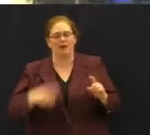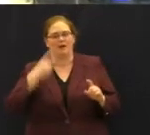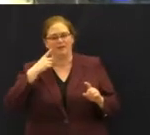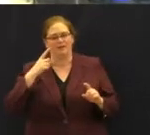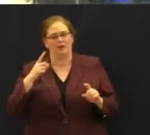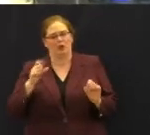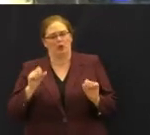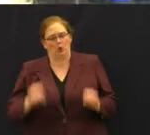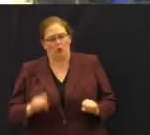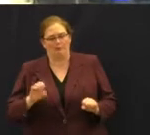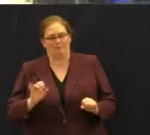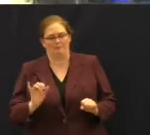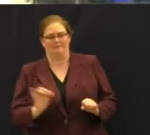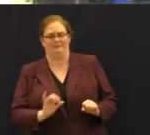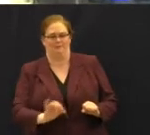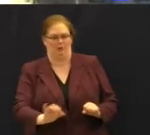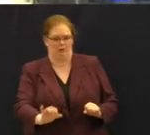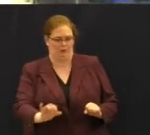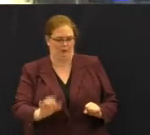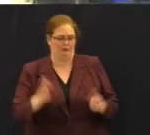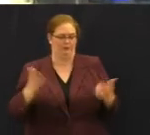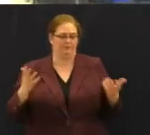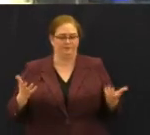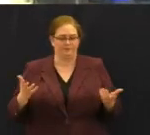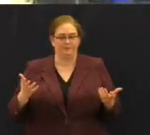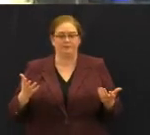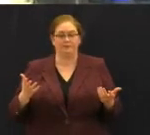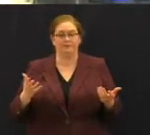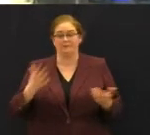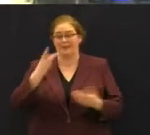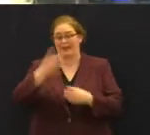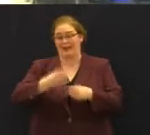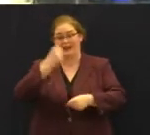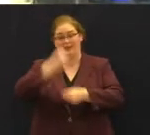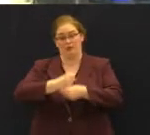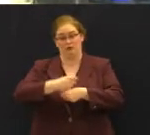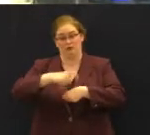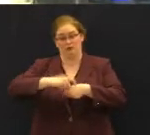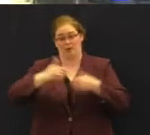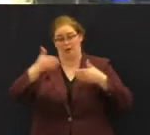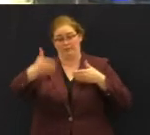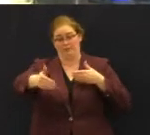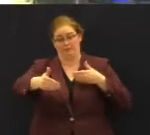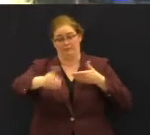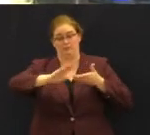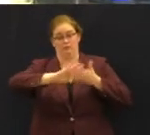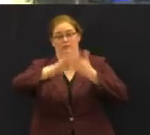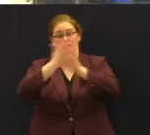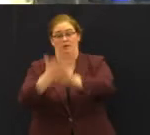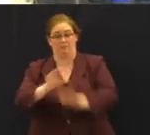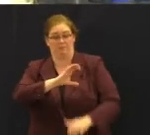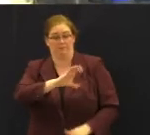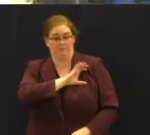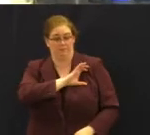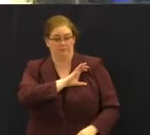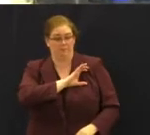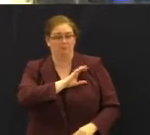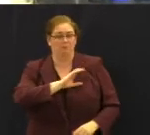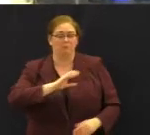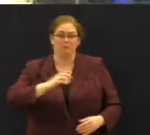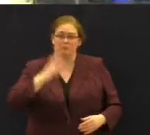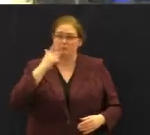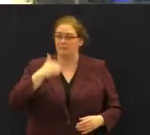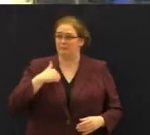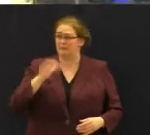could be something similar. An 8-year path to citizenship. To me, that